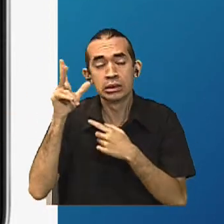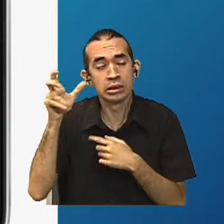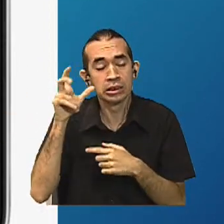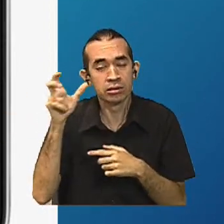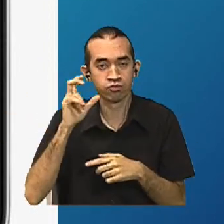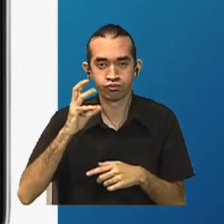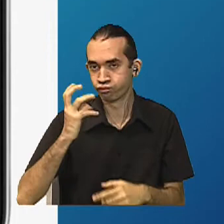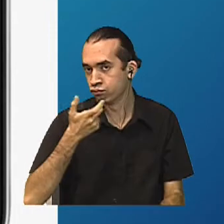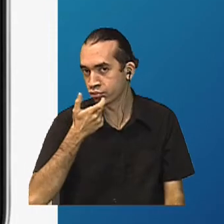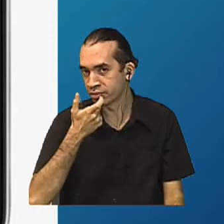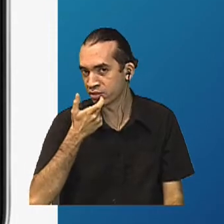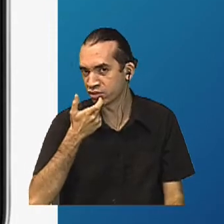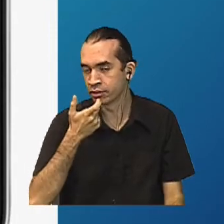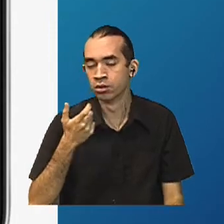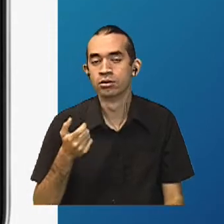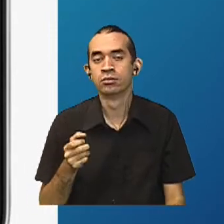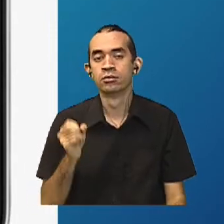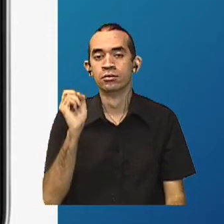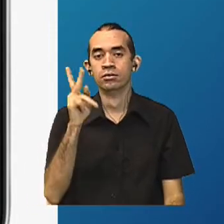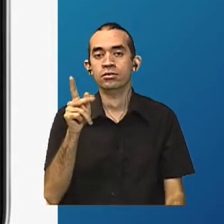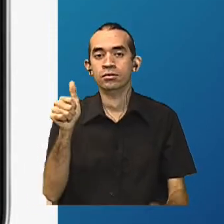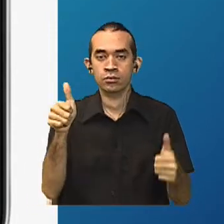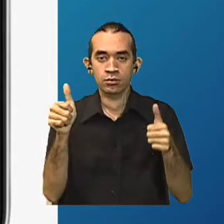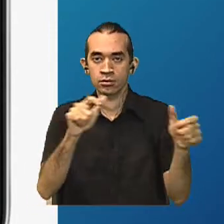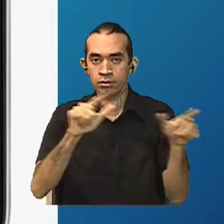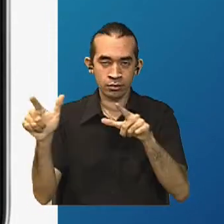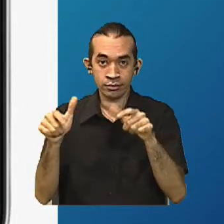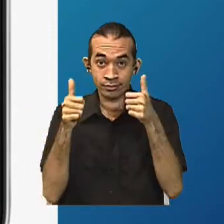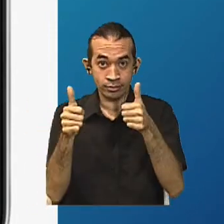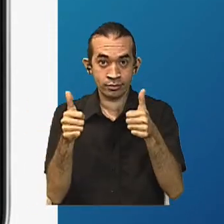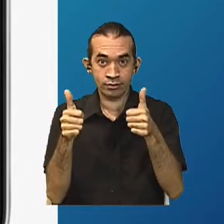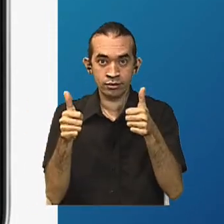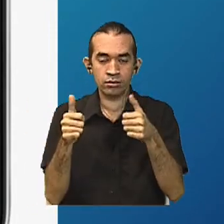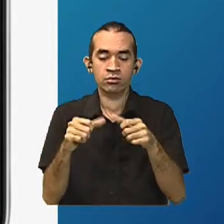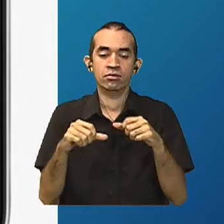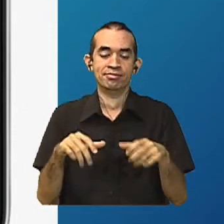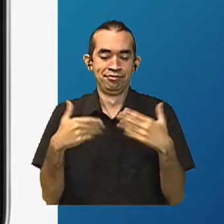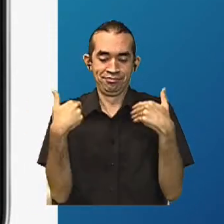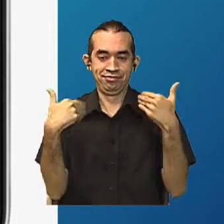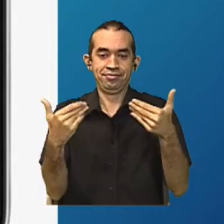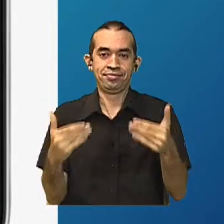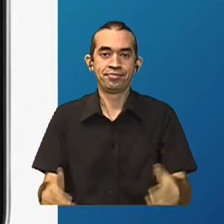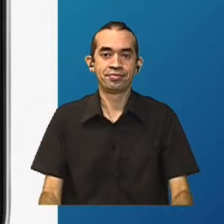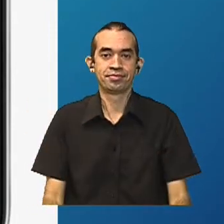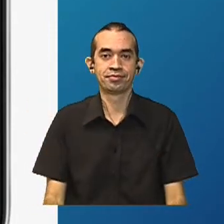the audio. Okay, ready? Let's do it.